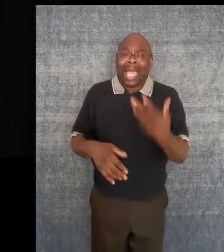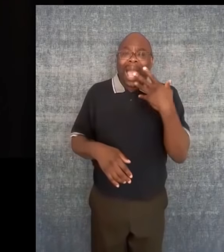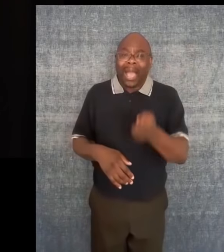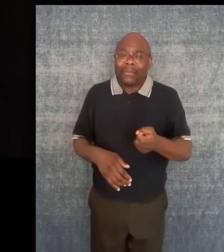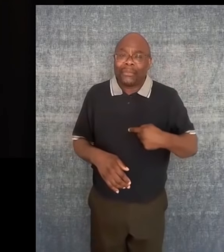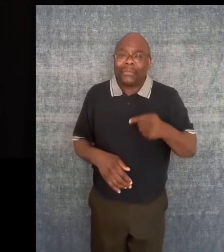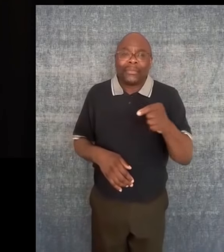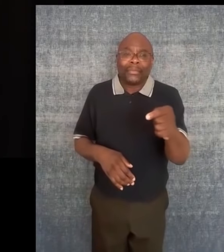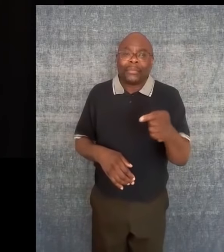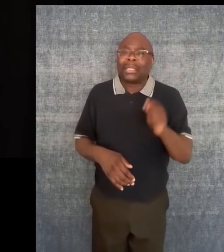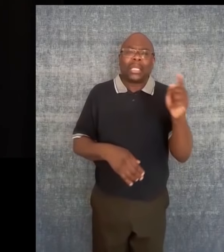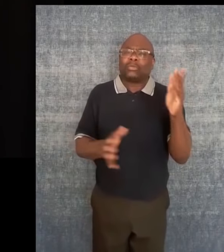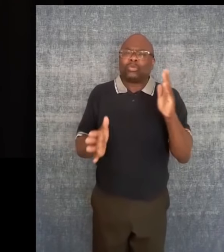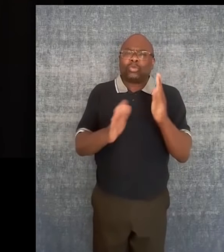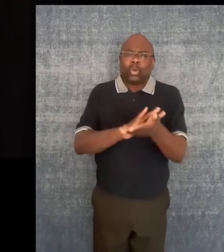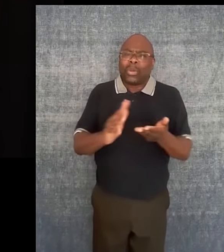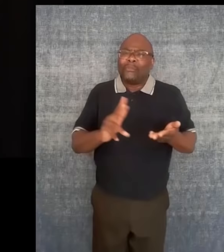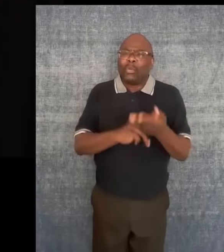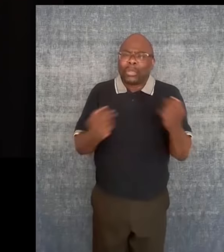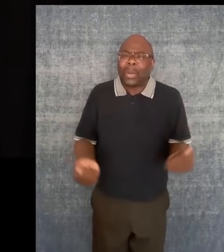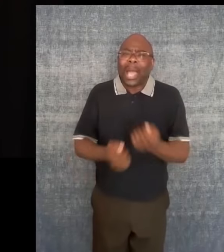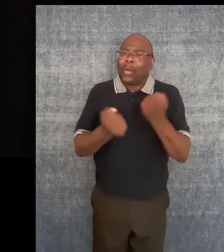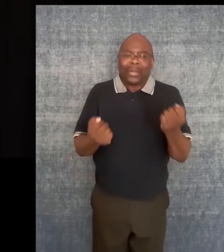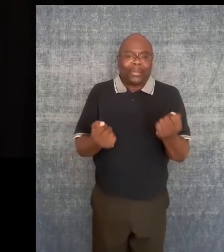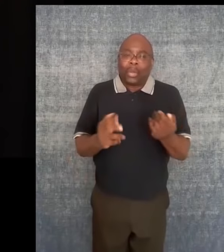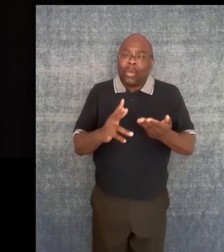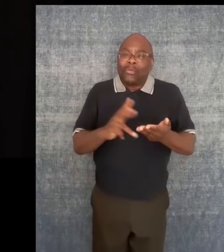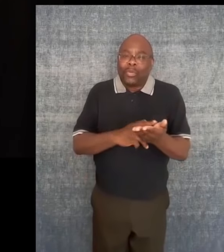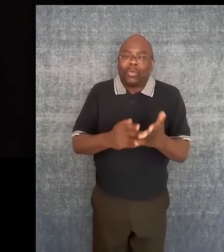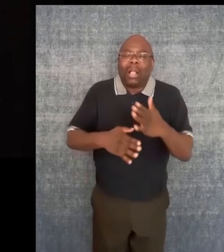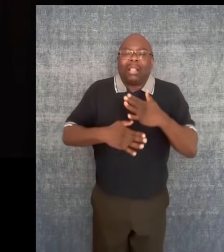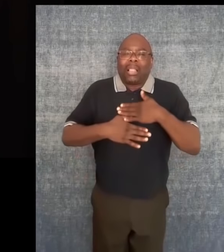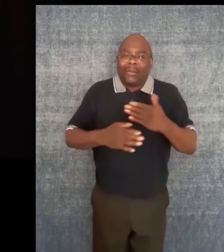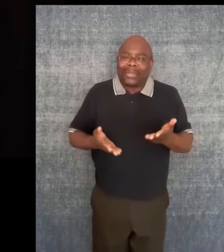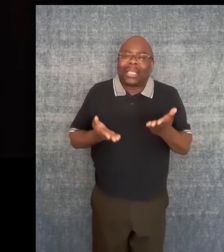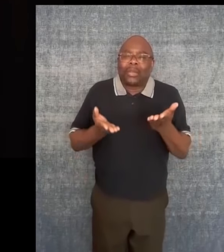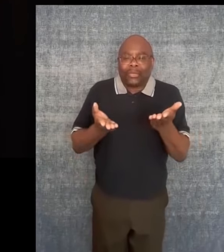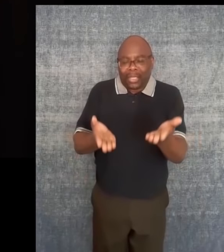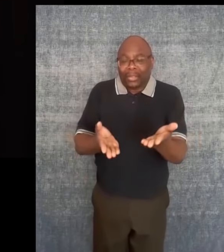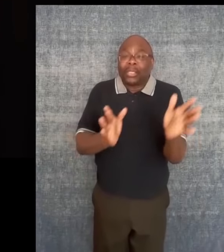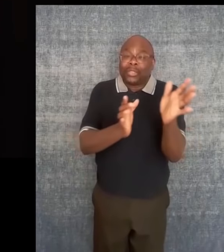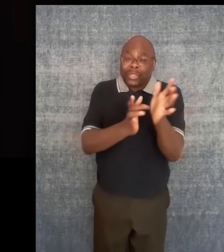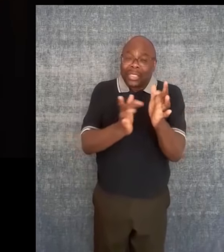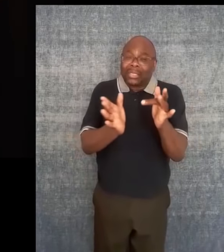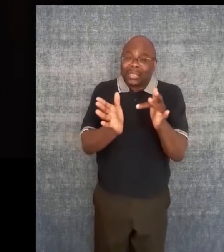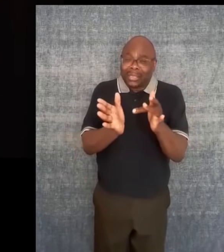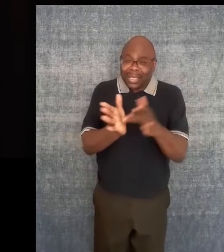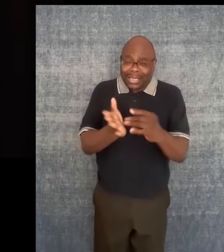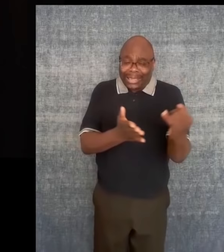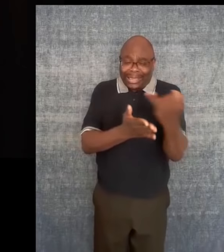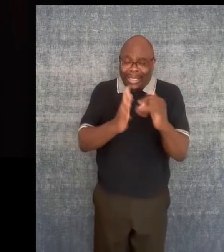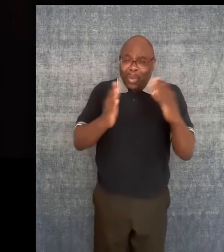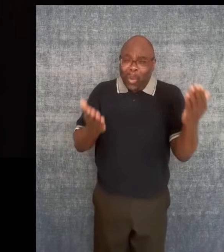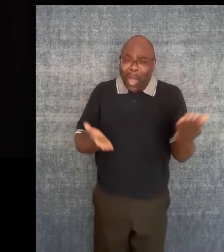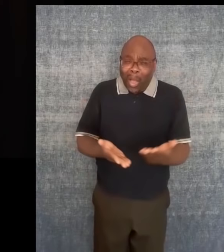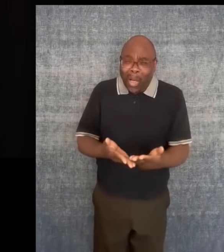God doesn't defeat by his superpower. He defeats through sacrificial love. Jesus took the sin of the